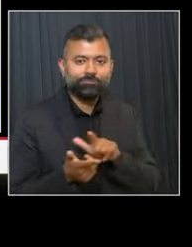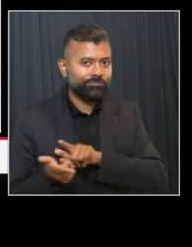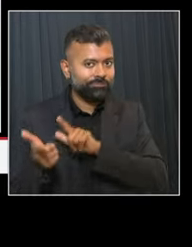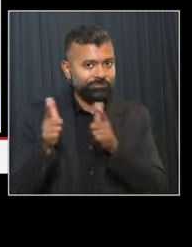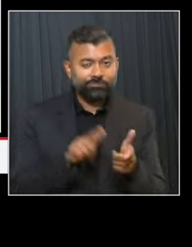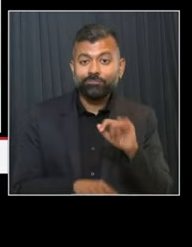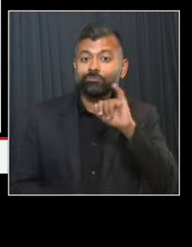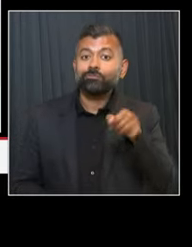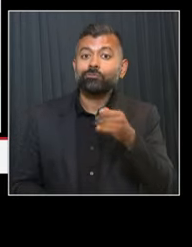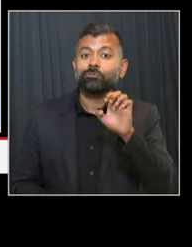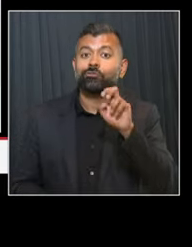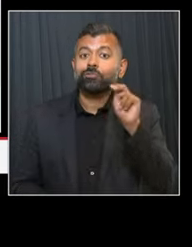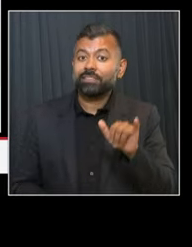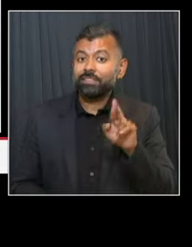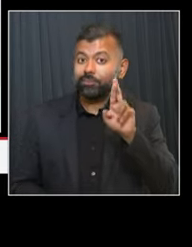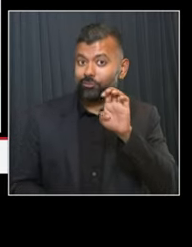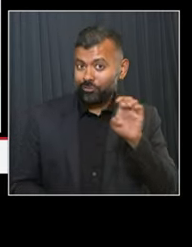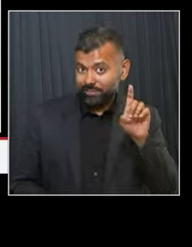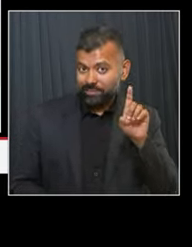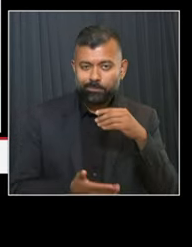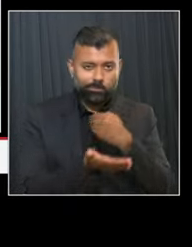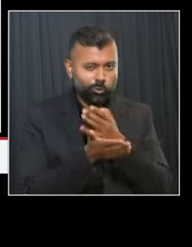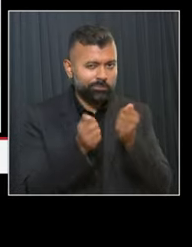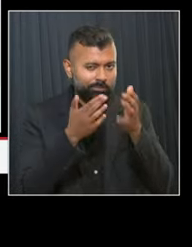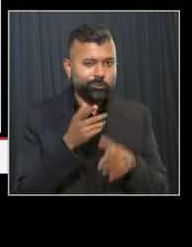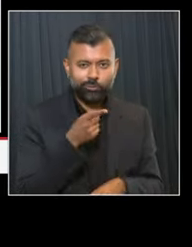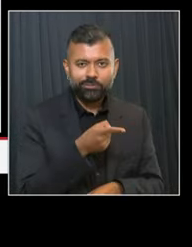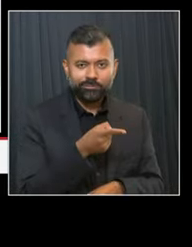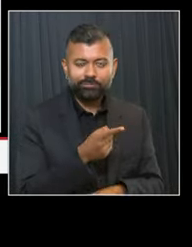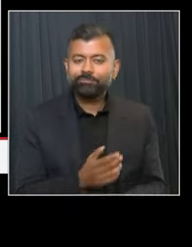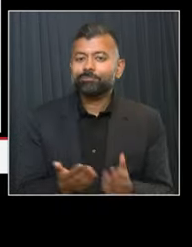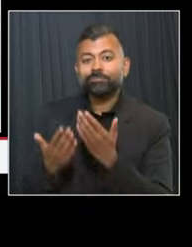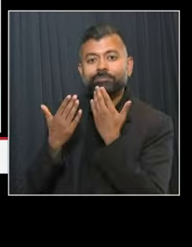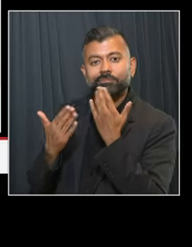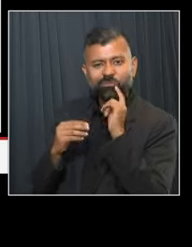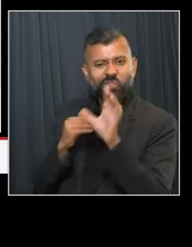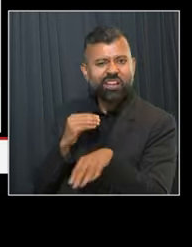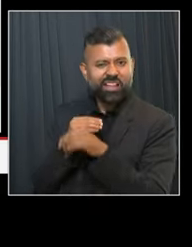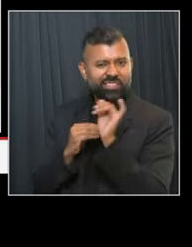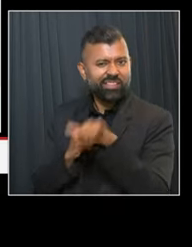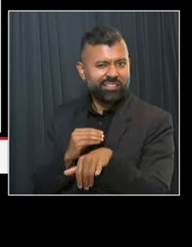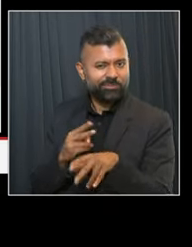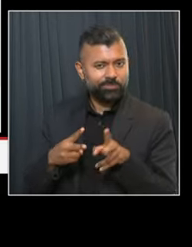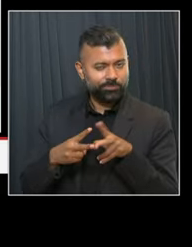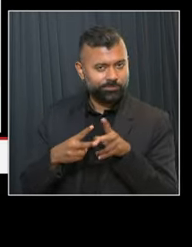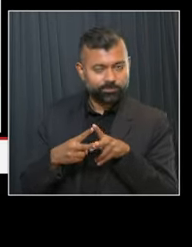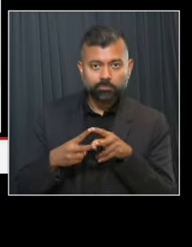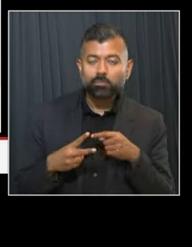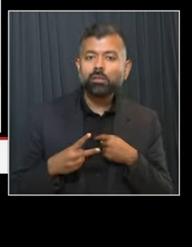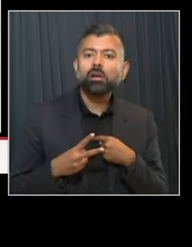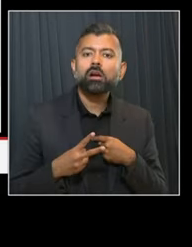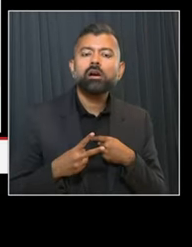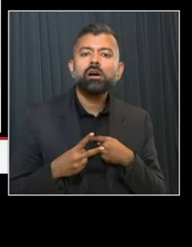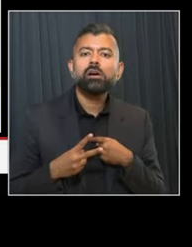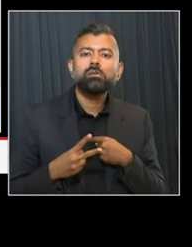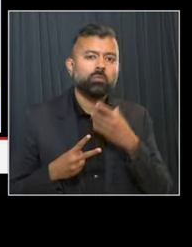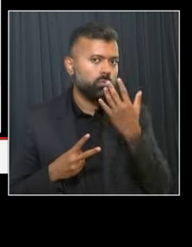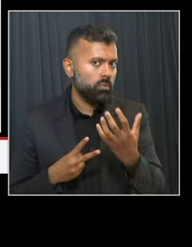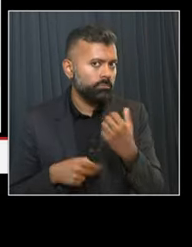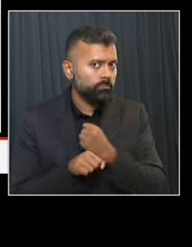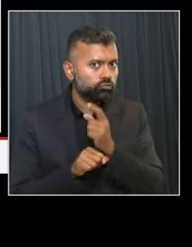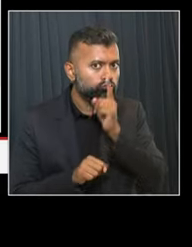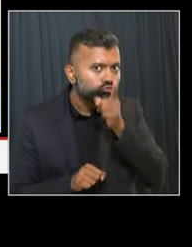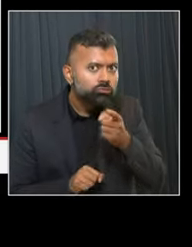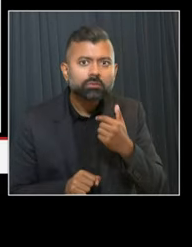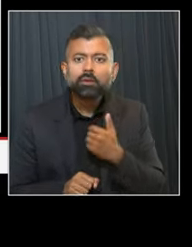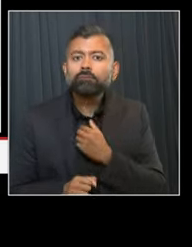items that we looked at for right sizing. One is to make sure that we had a home for the archives. As you all know, we had talked about building